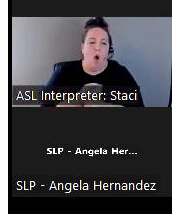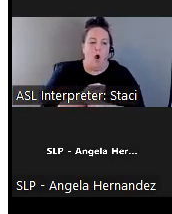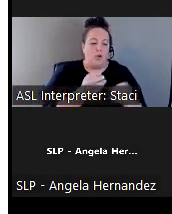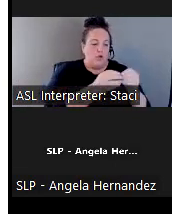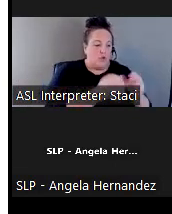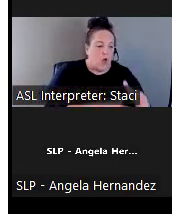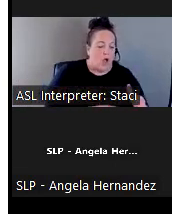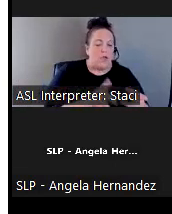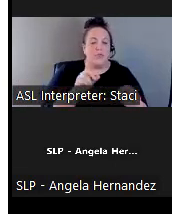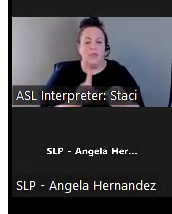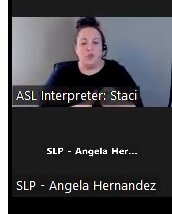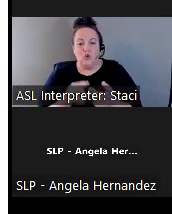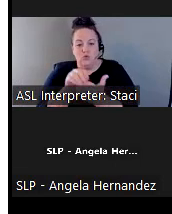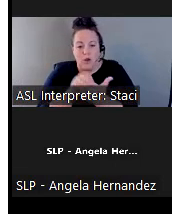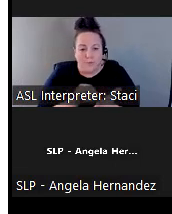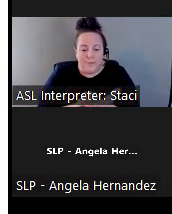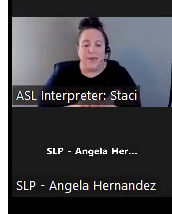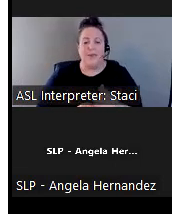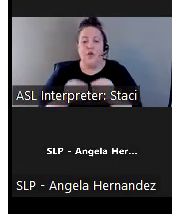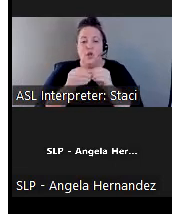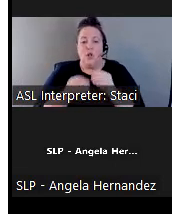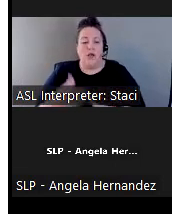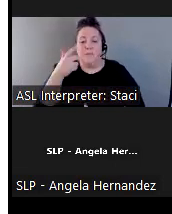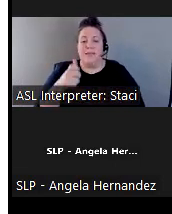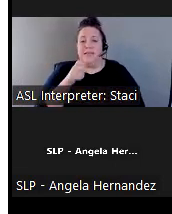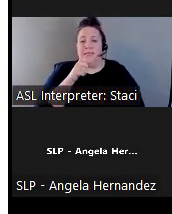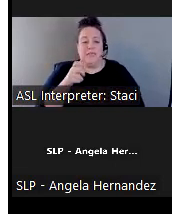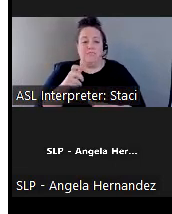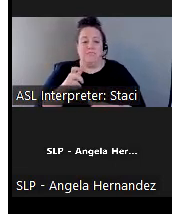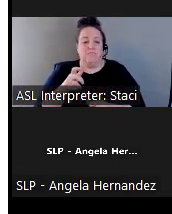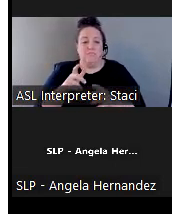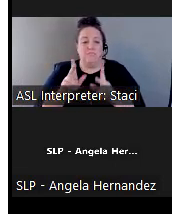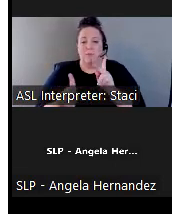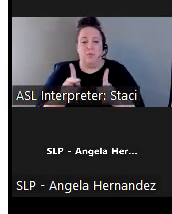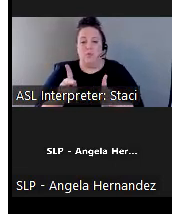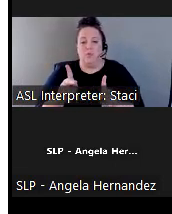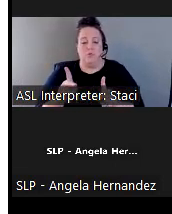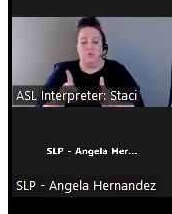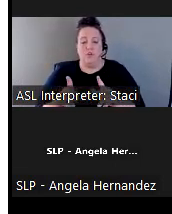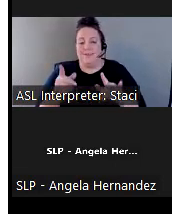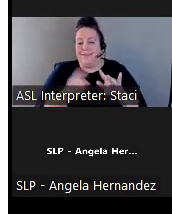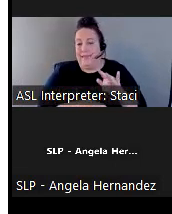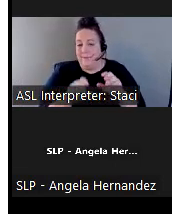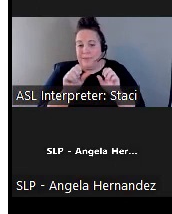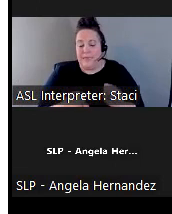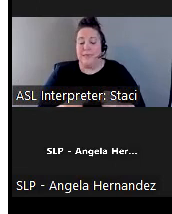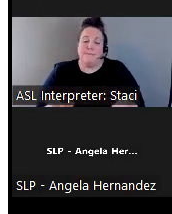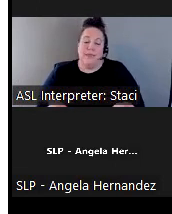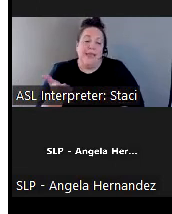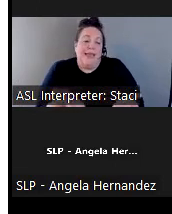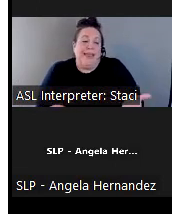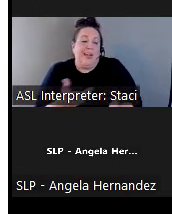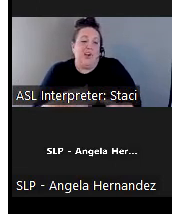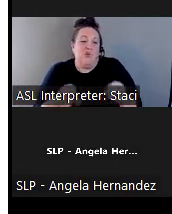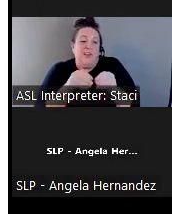to documentation. But in terms of who we lose at that point from screening to diagnosis, here in Texas, we lose more